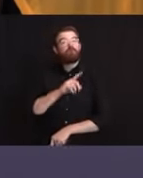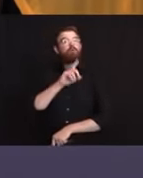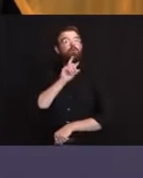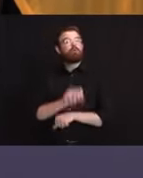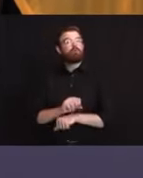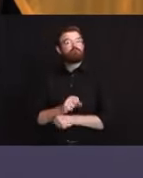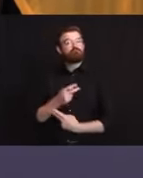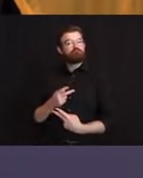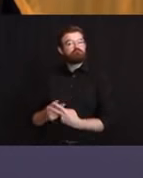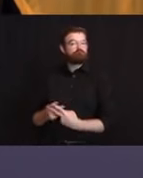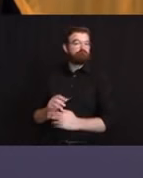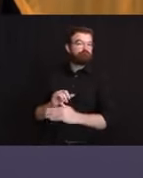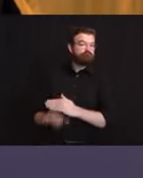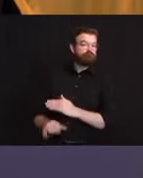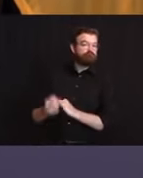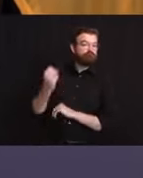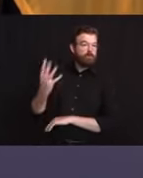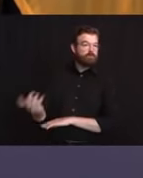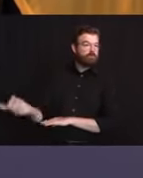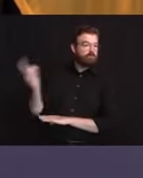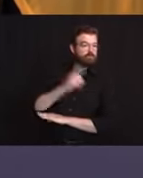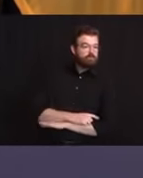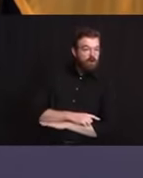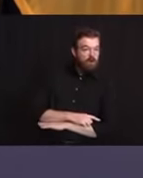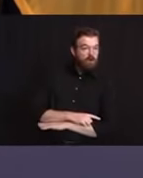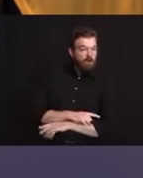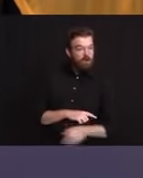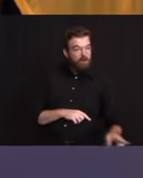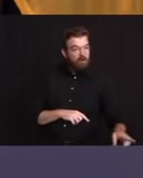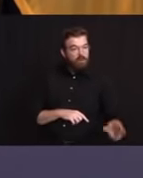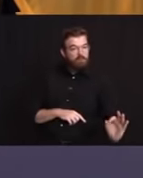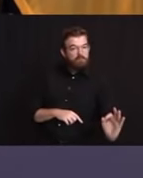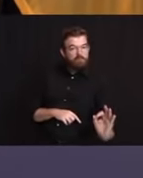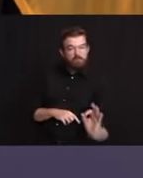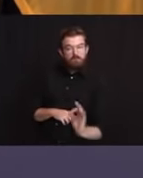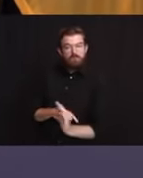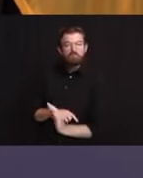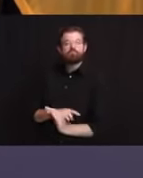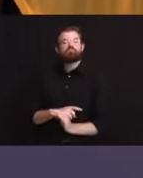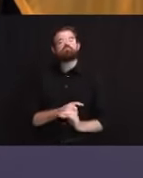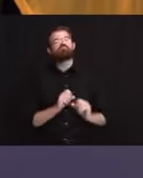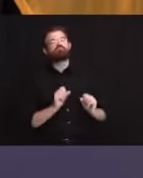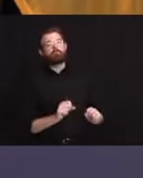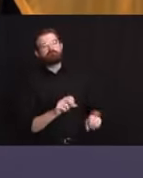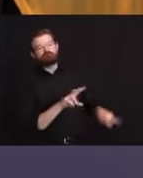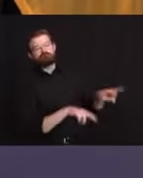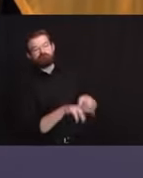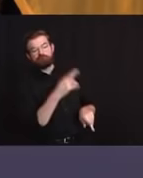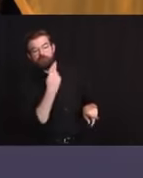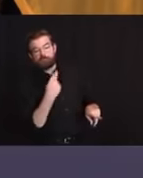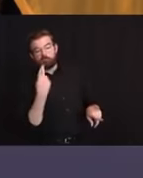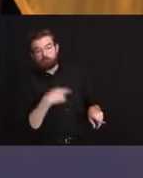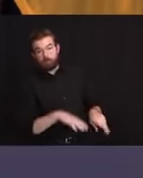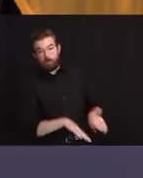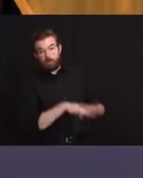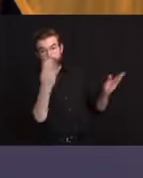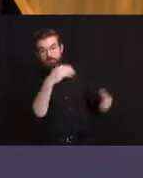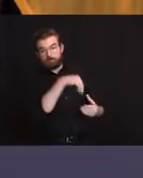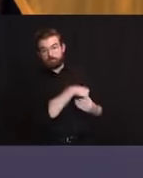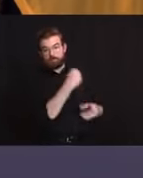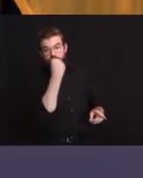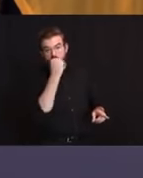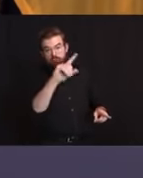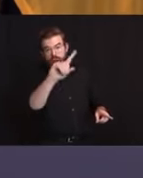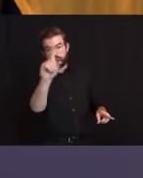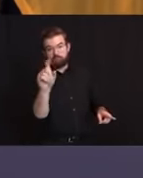good. That as I mentioned a minute ago, that we hopefully can shave some of the